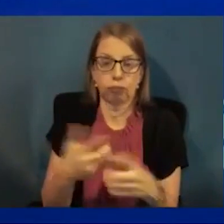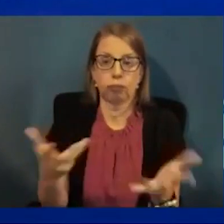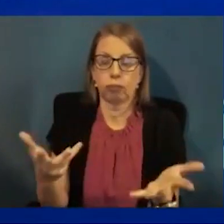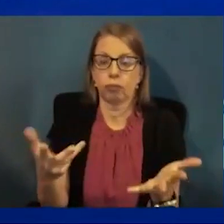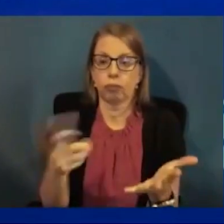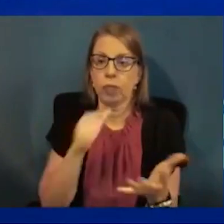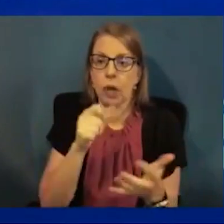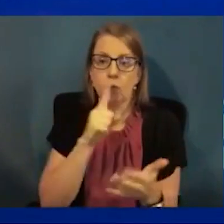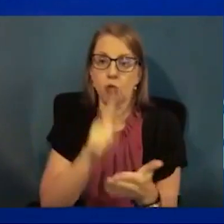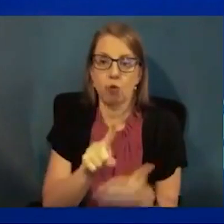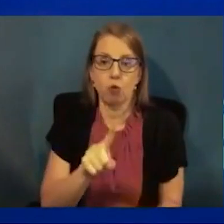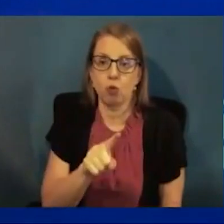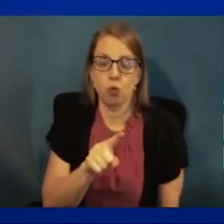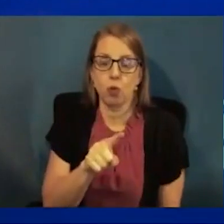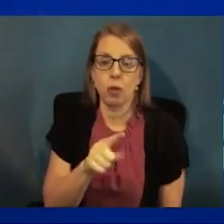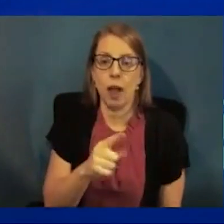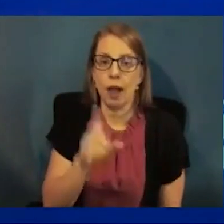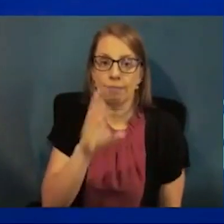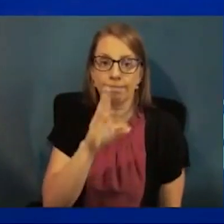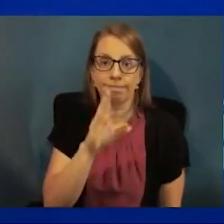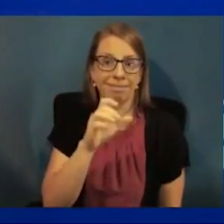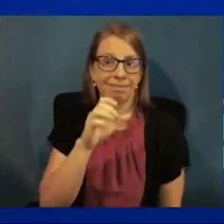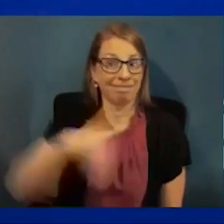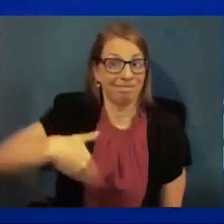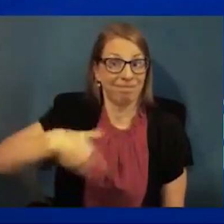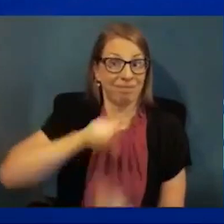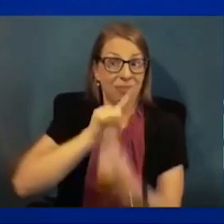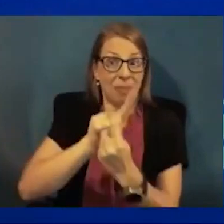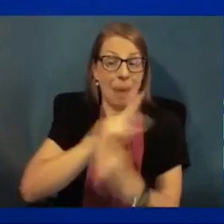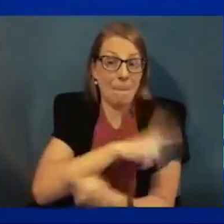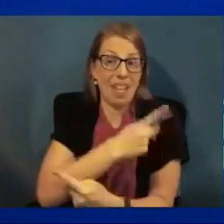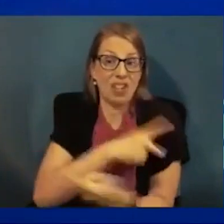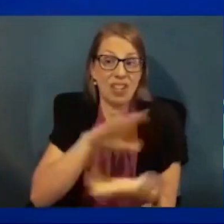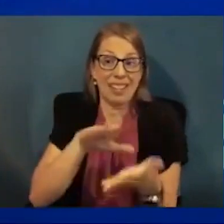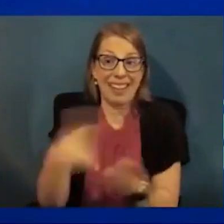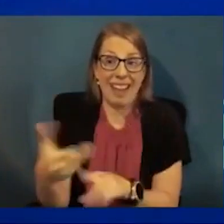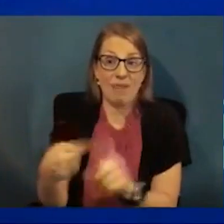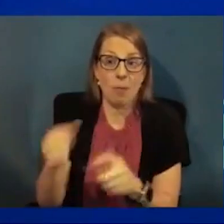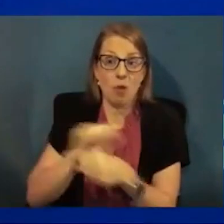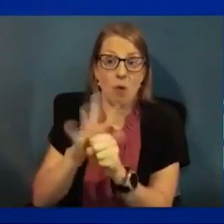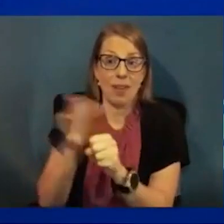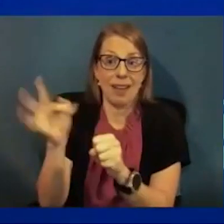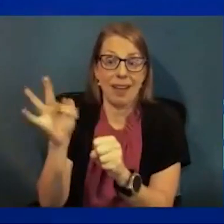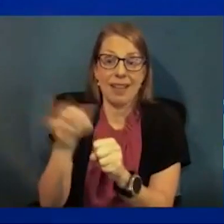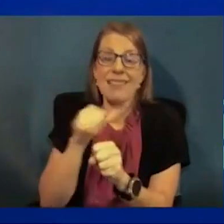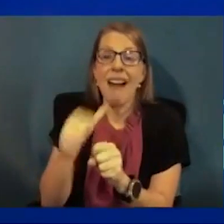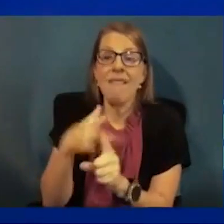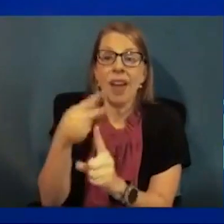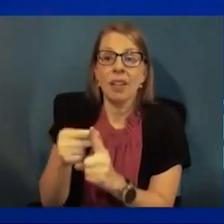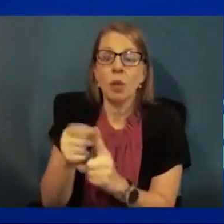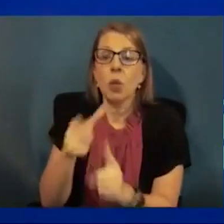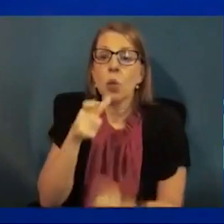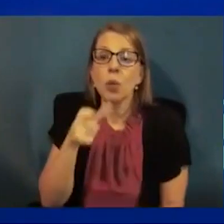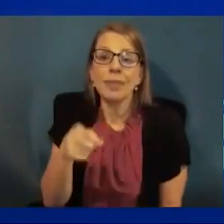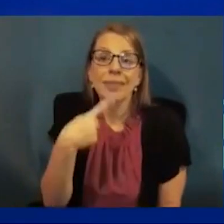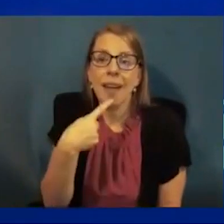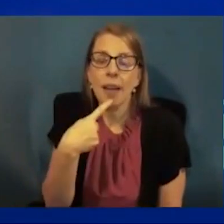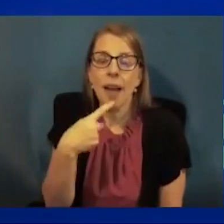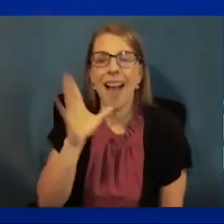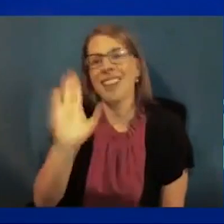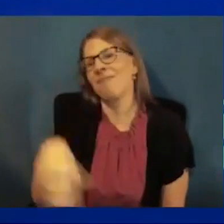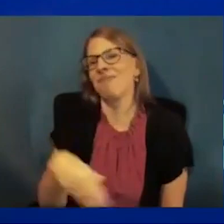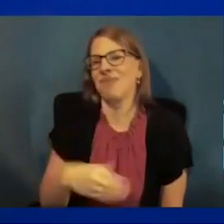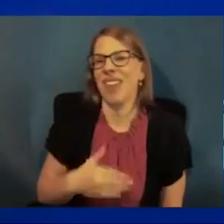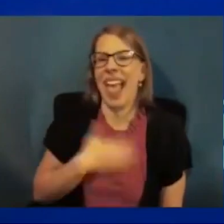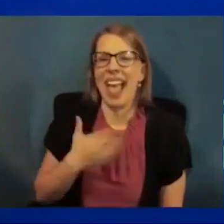not yet met a patient who is dying from COVID-19, who is unvaccinated, who said, man, I'm glad I didn't get the vaccine.